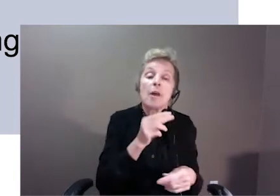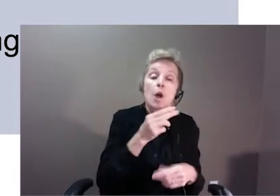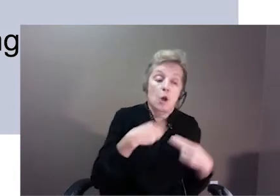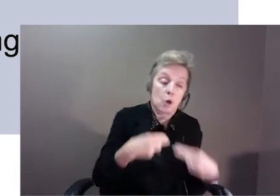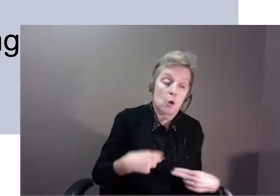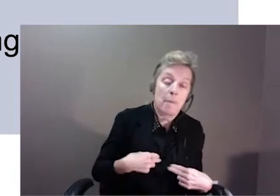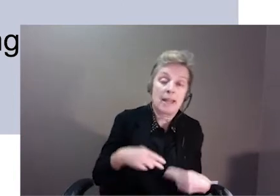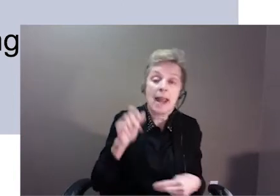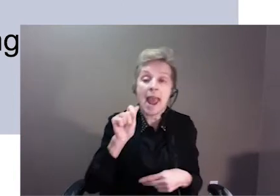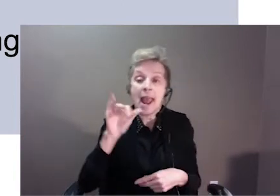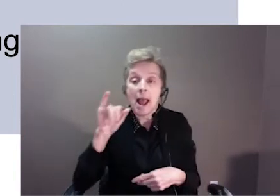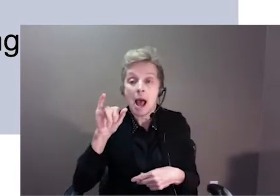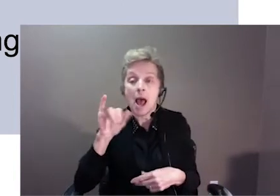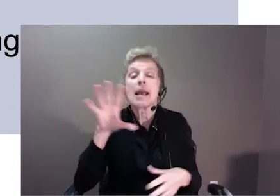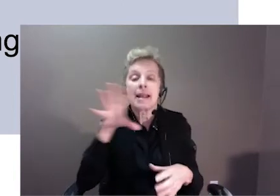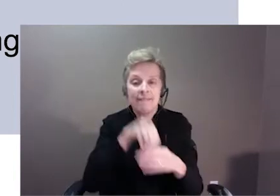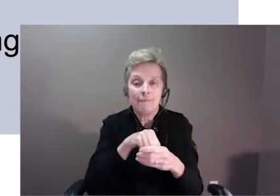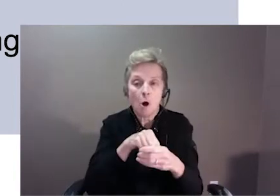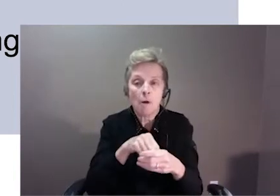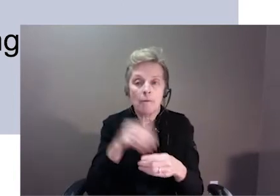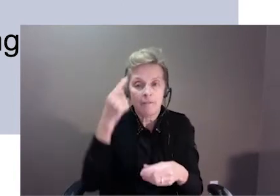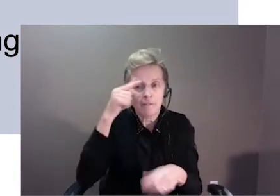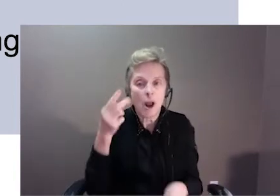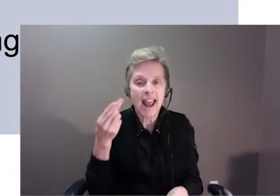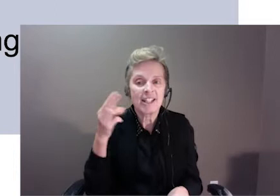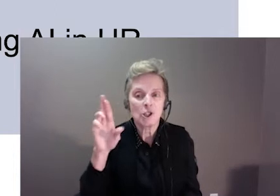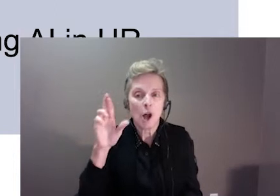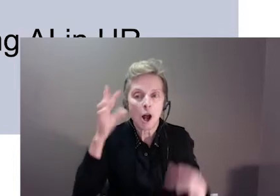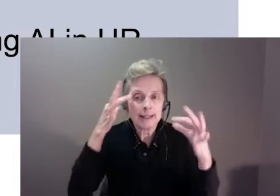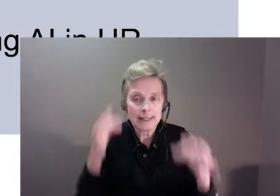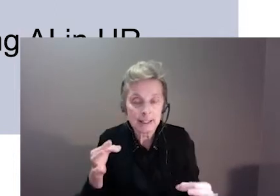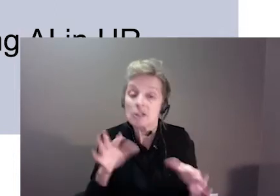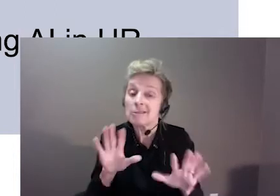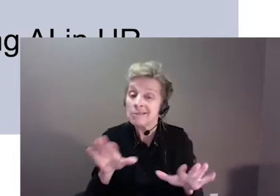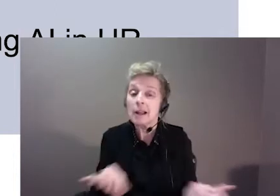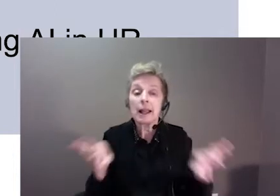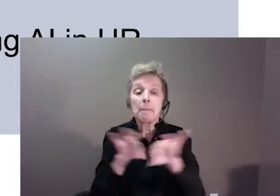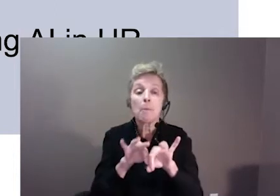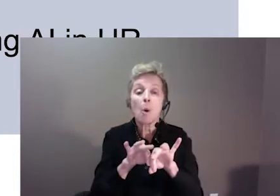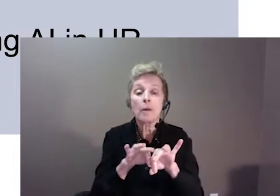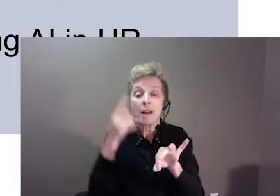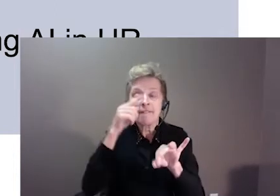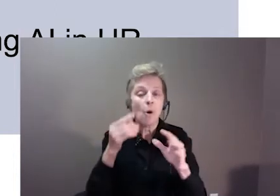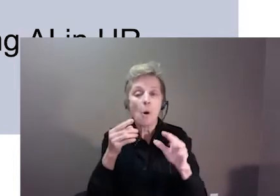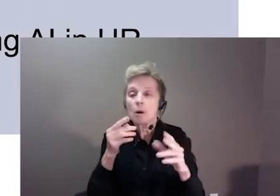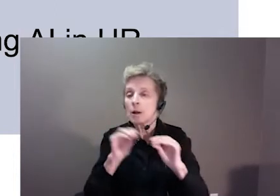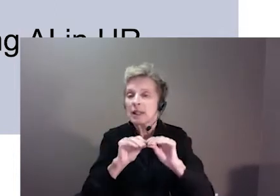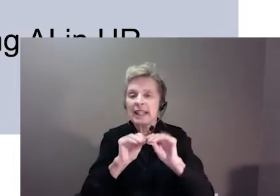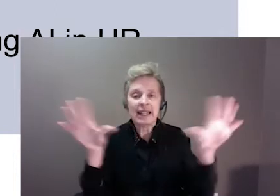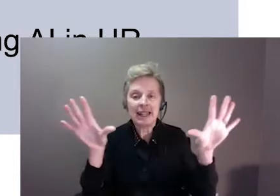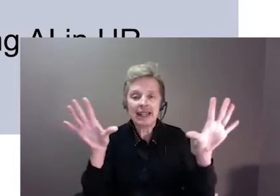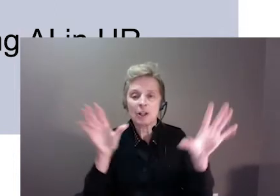be involved in HR decisions, and also recommended the importance of workplace transparency in using AI